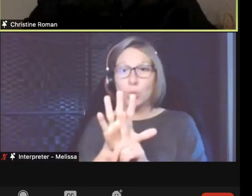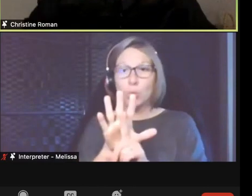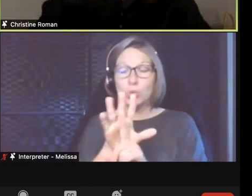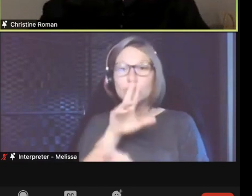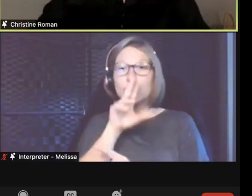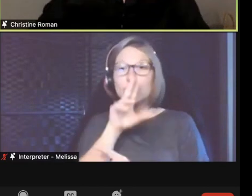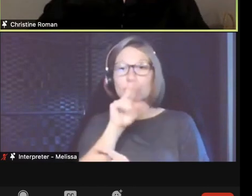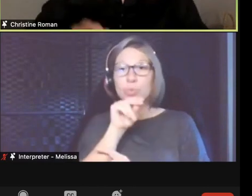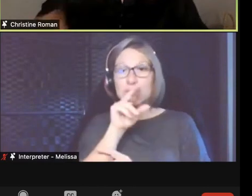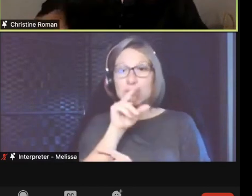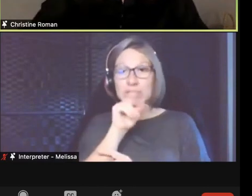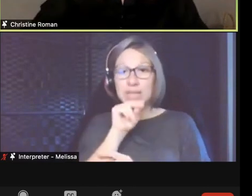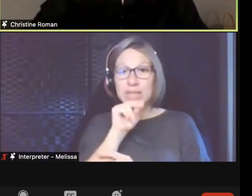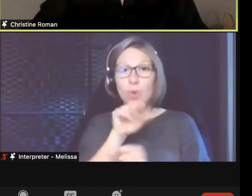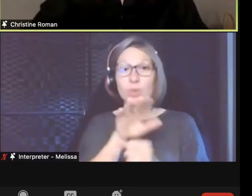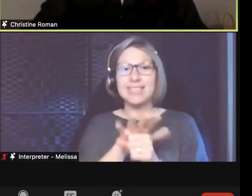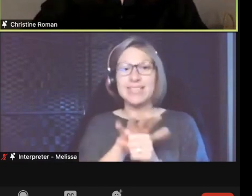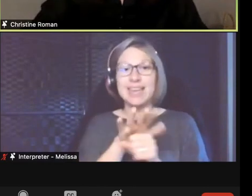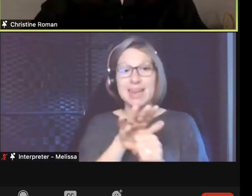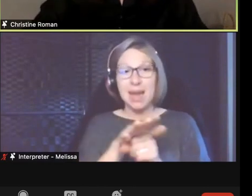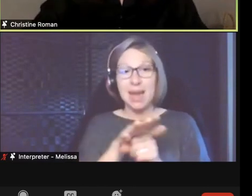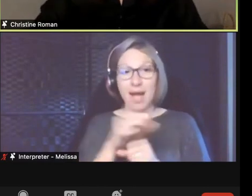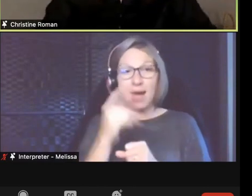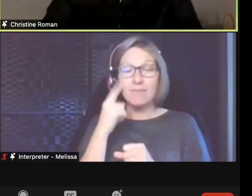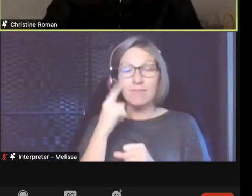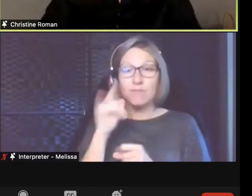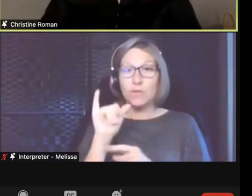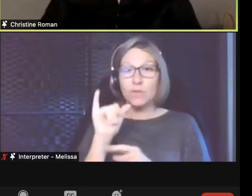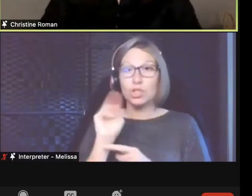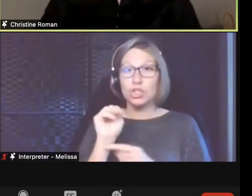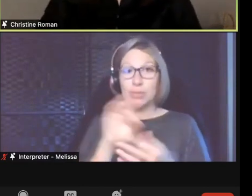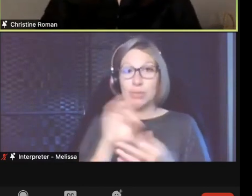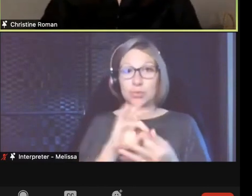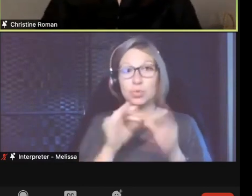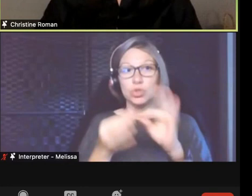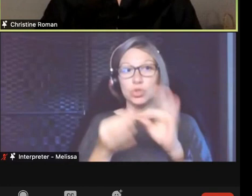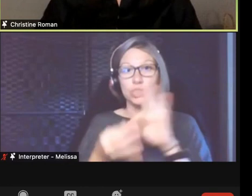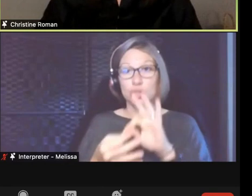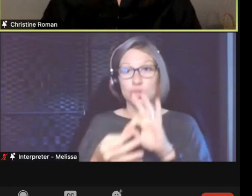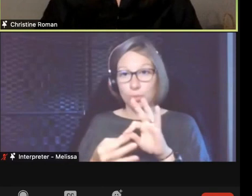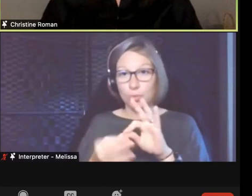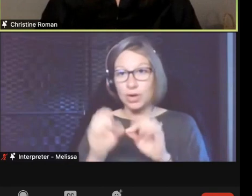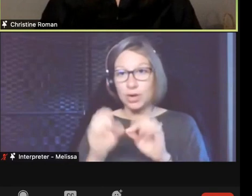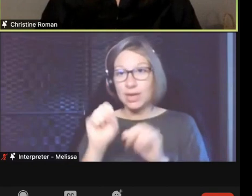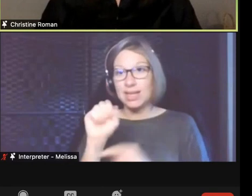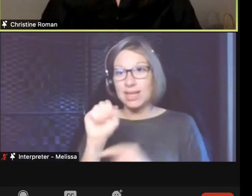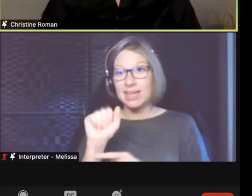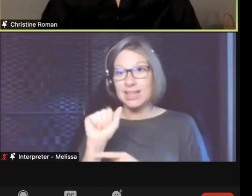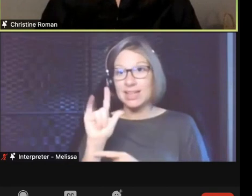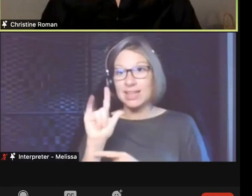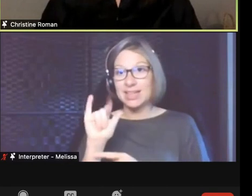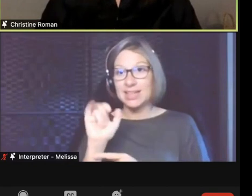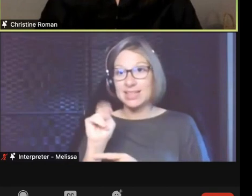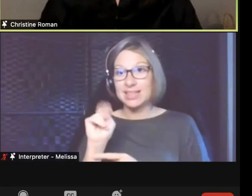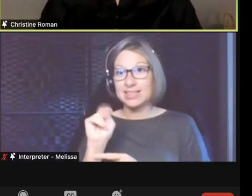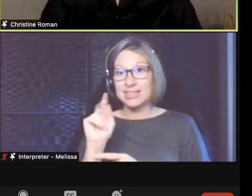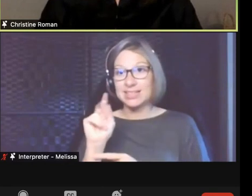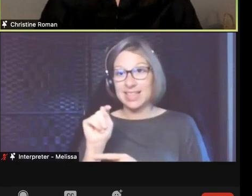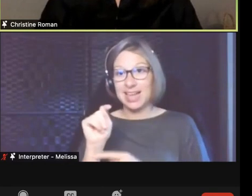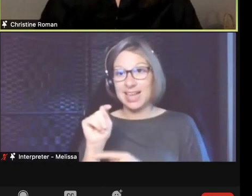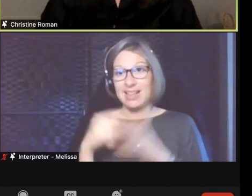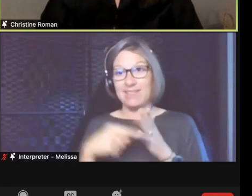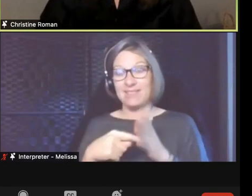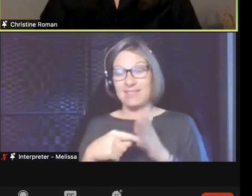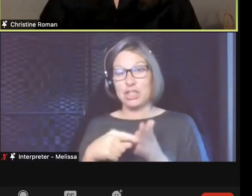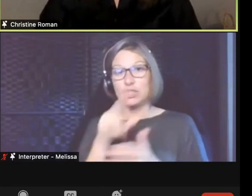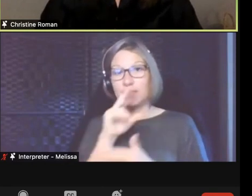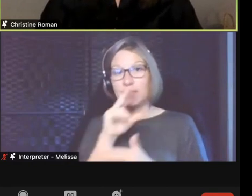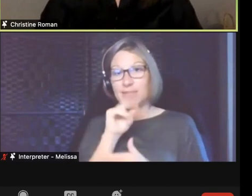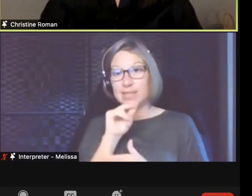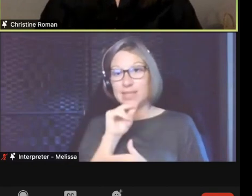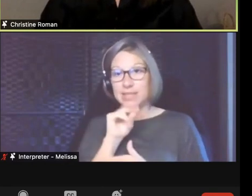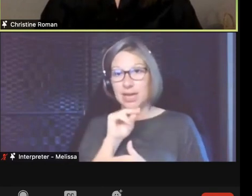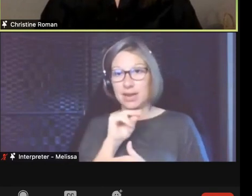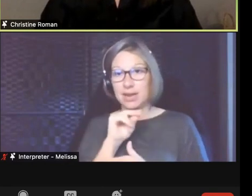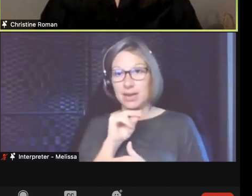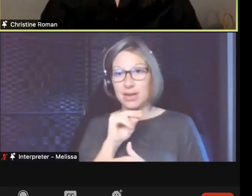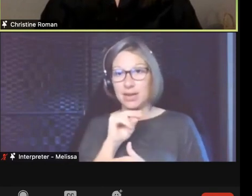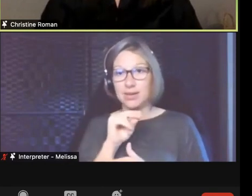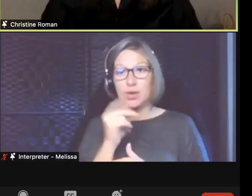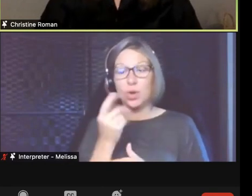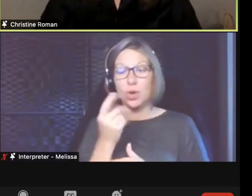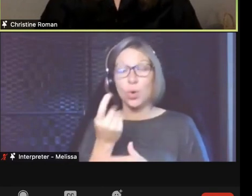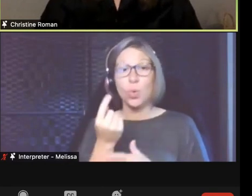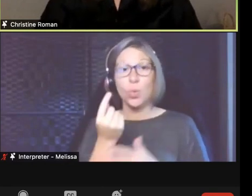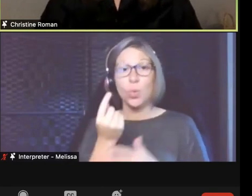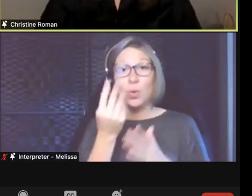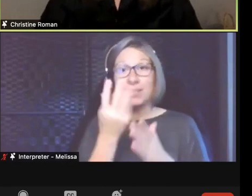salient defining features of duck. But this would be hard. What's missing here that he probably thought